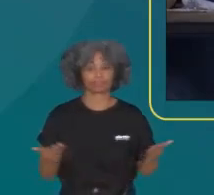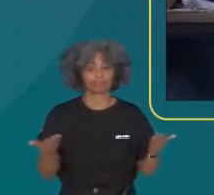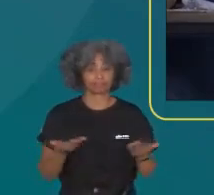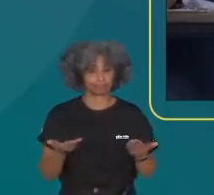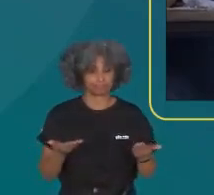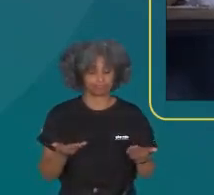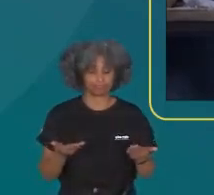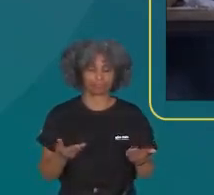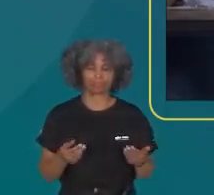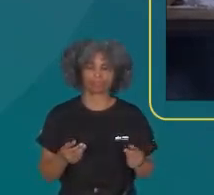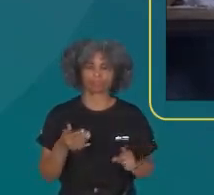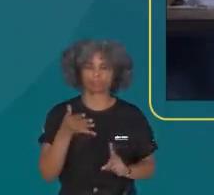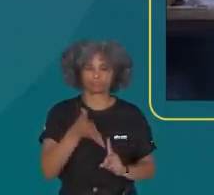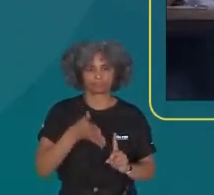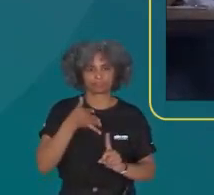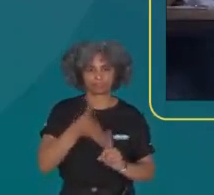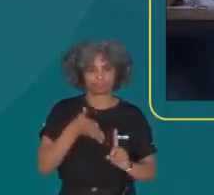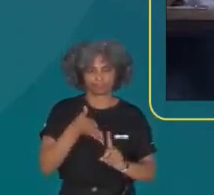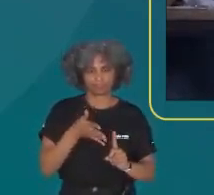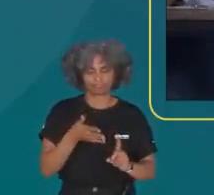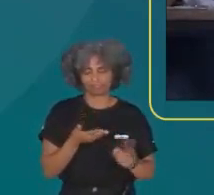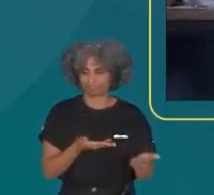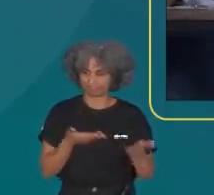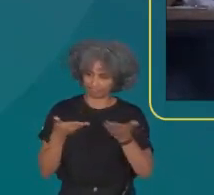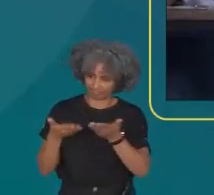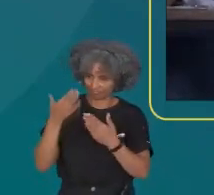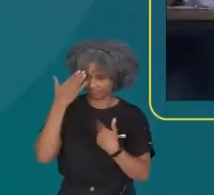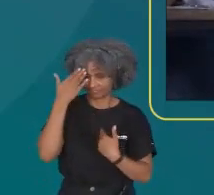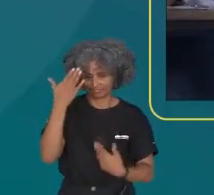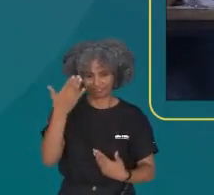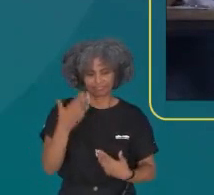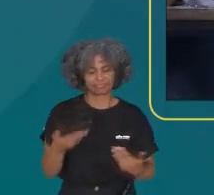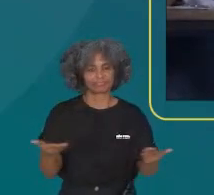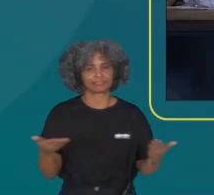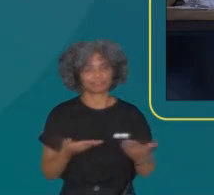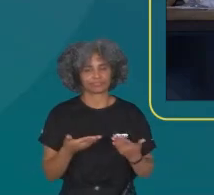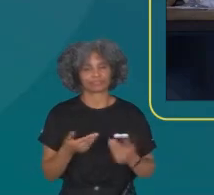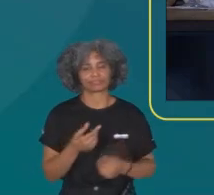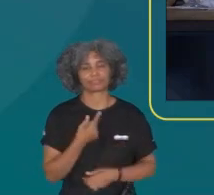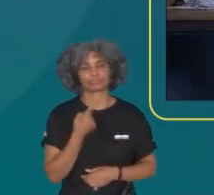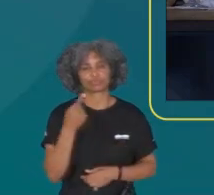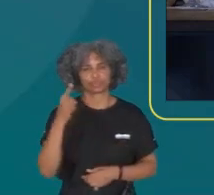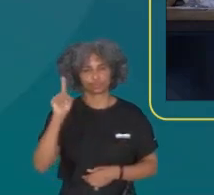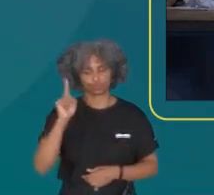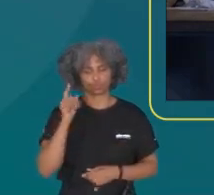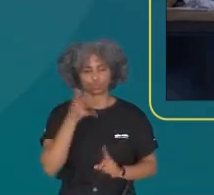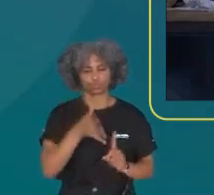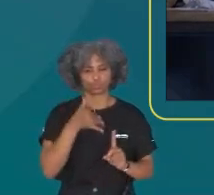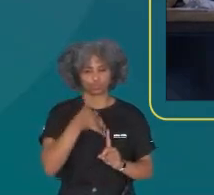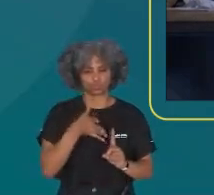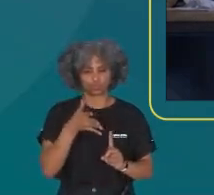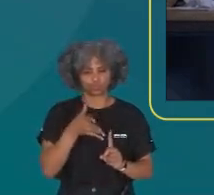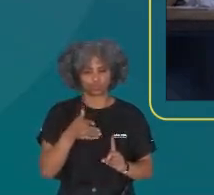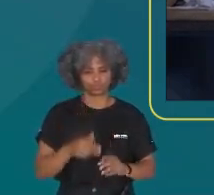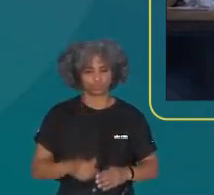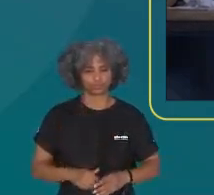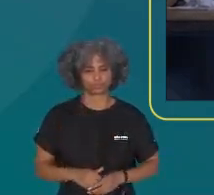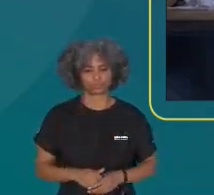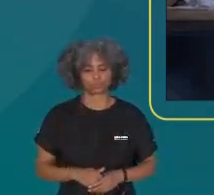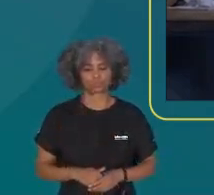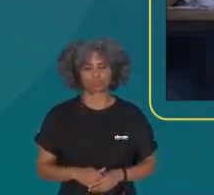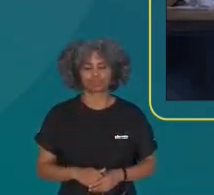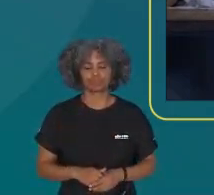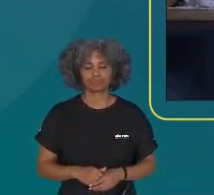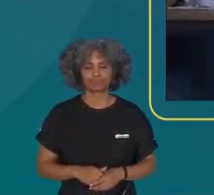a very big thank you to you. We are now moving to our last speaker on this panel, and I turn to Arthur Phillips,